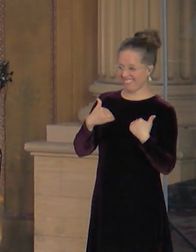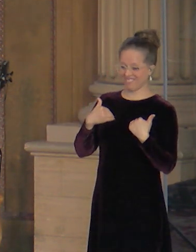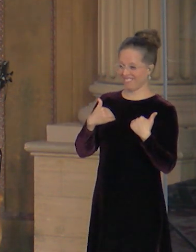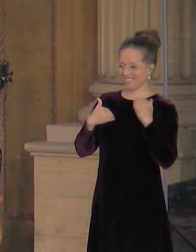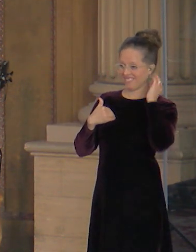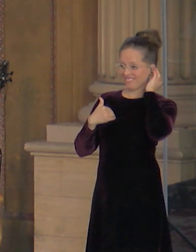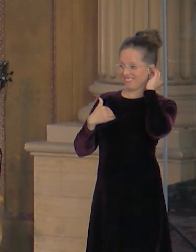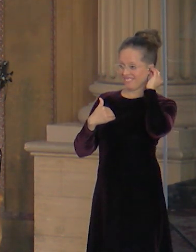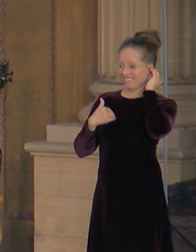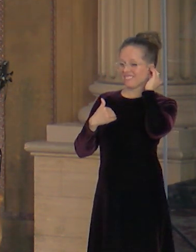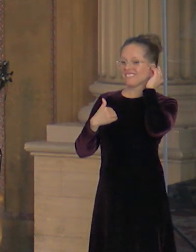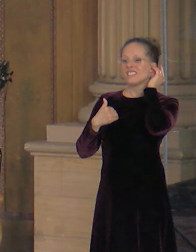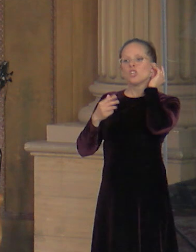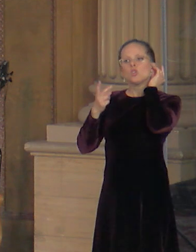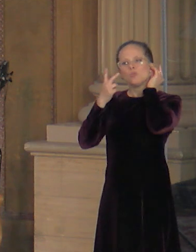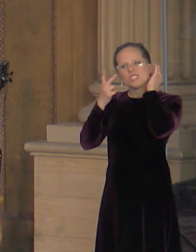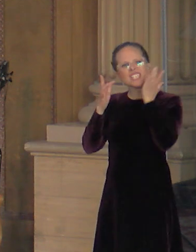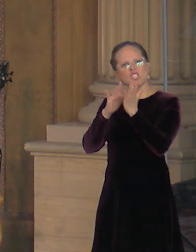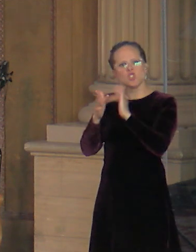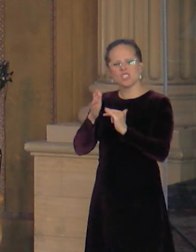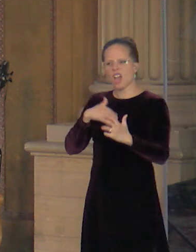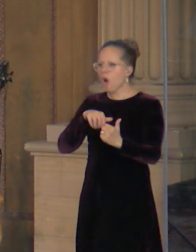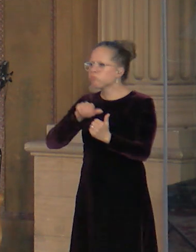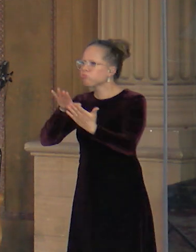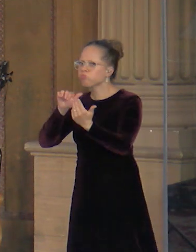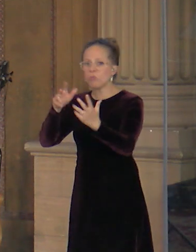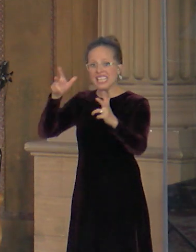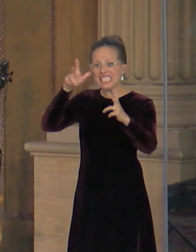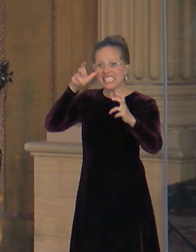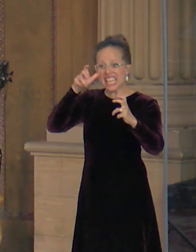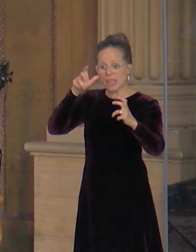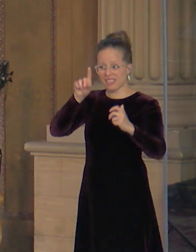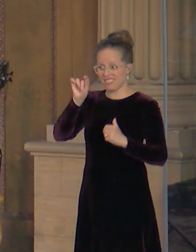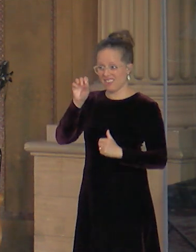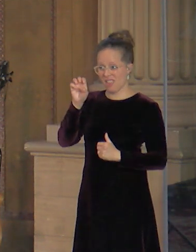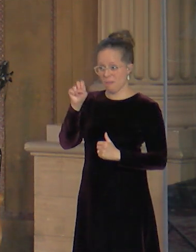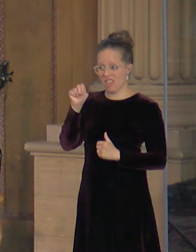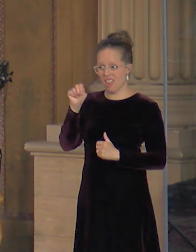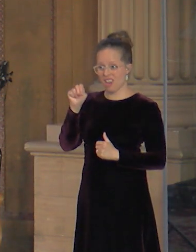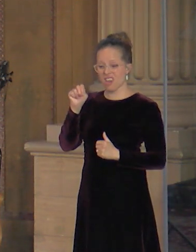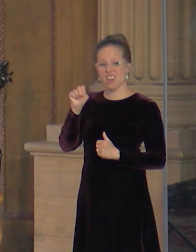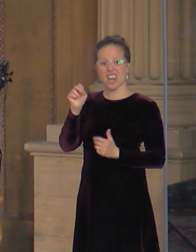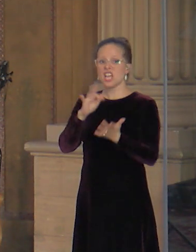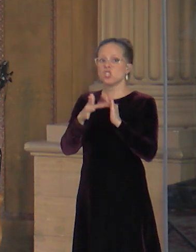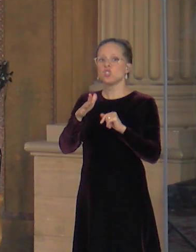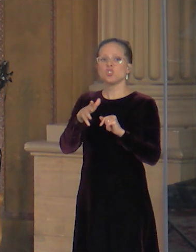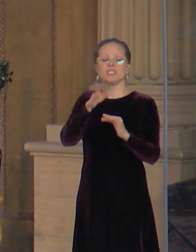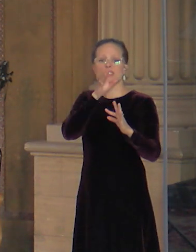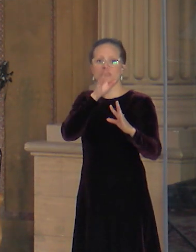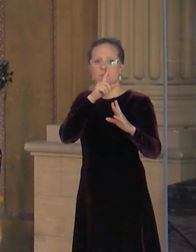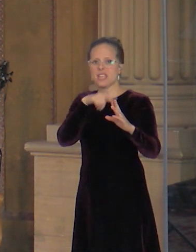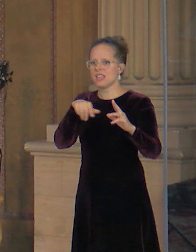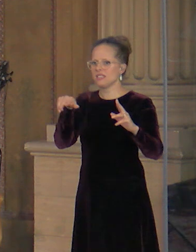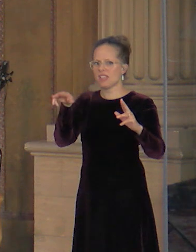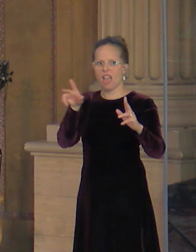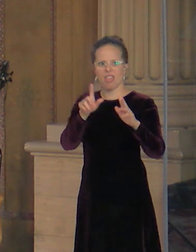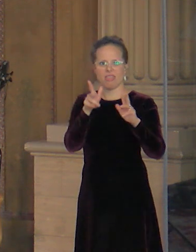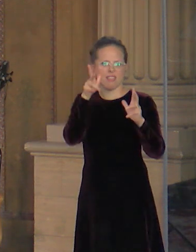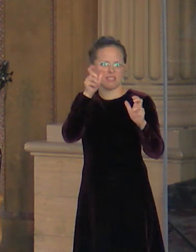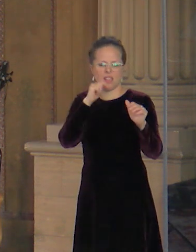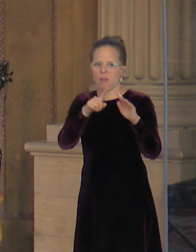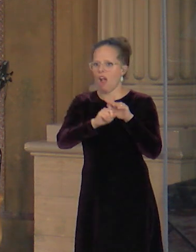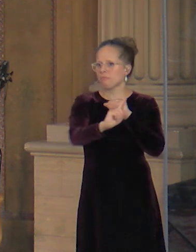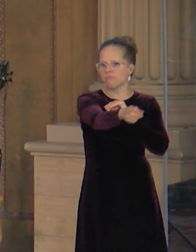the ministry of Jesus you see Jesus encountering demons and the demons get cast out you see Satan sent away by Jesus Jesus